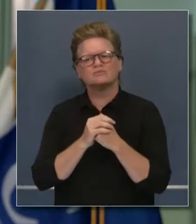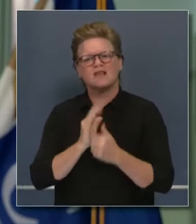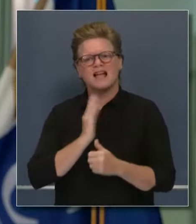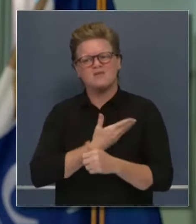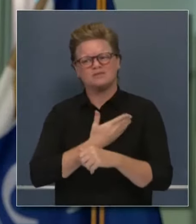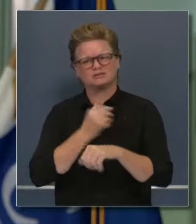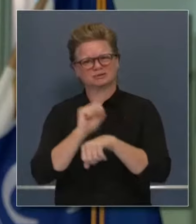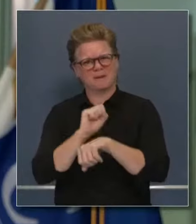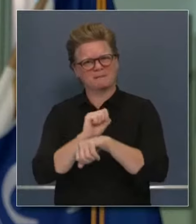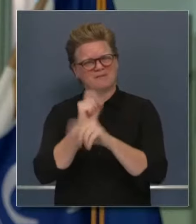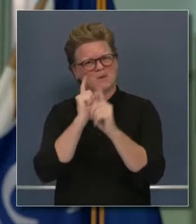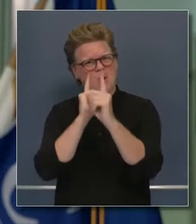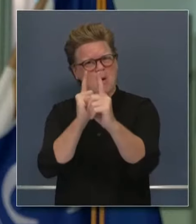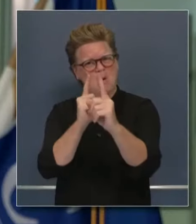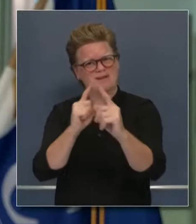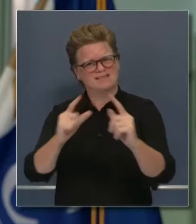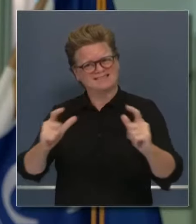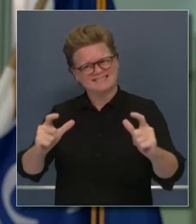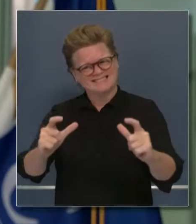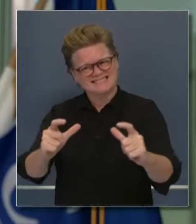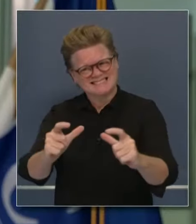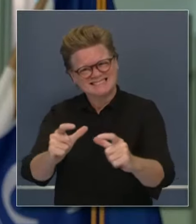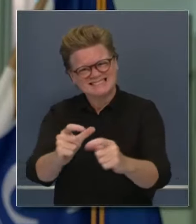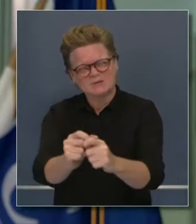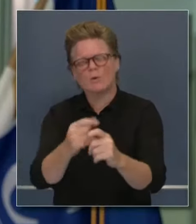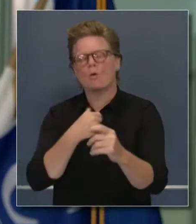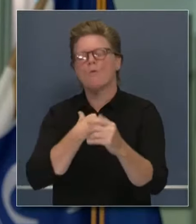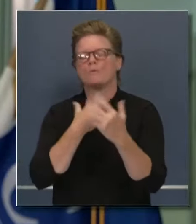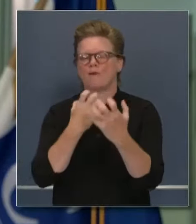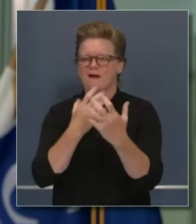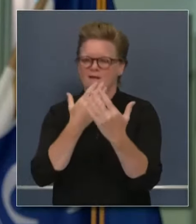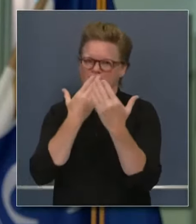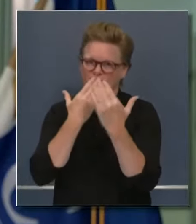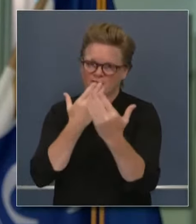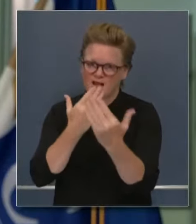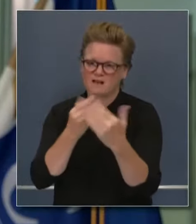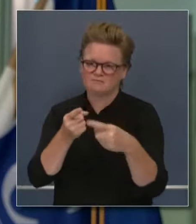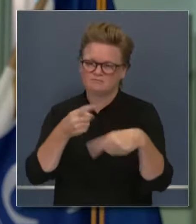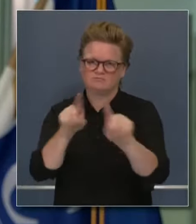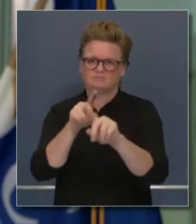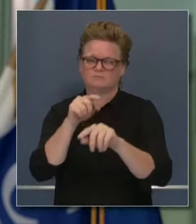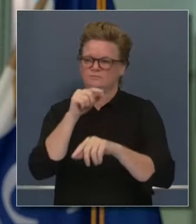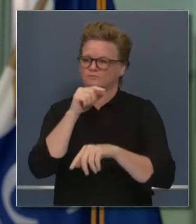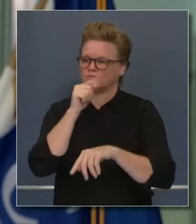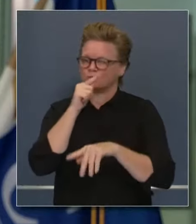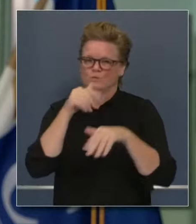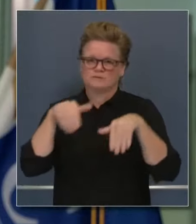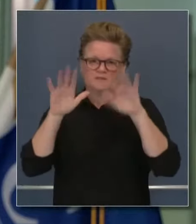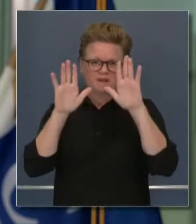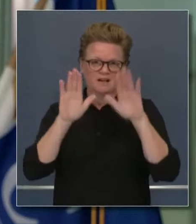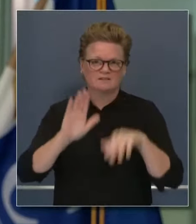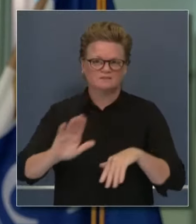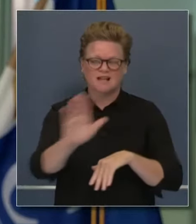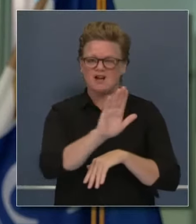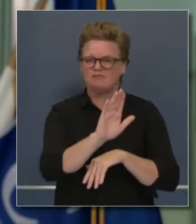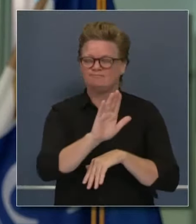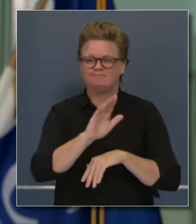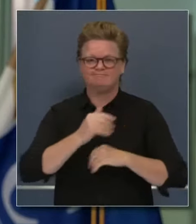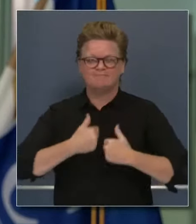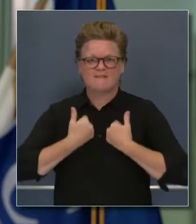want to express deep gratitude for all of those on those front lines that are selfless in their sacrifice and their heroism. With